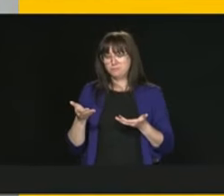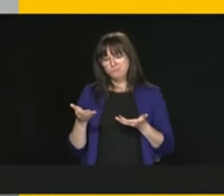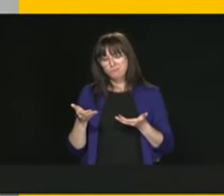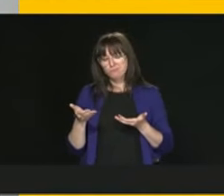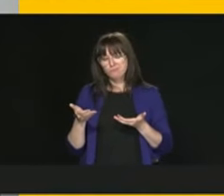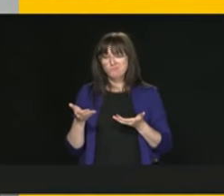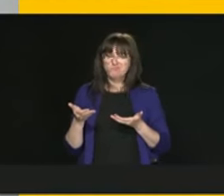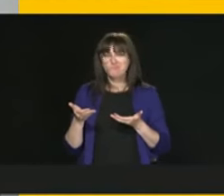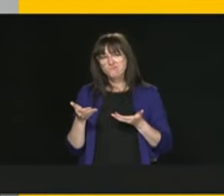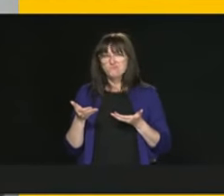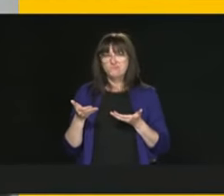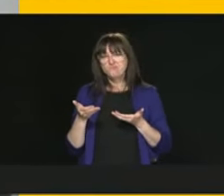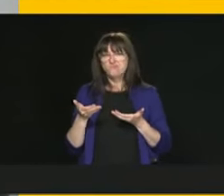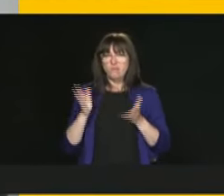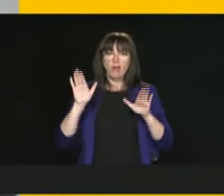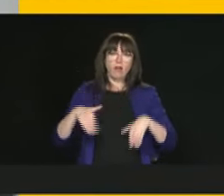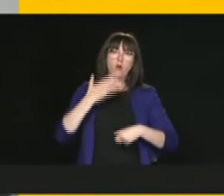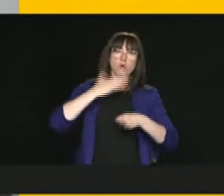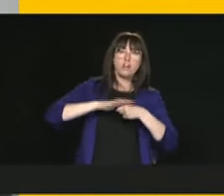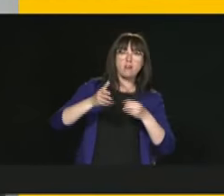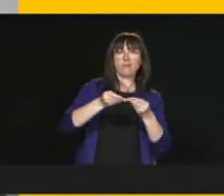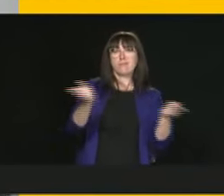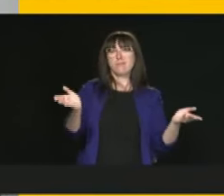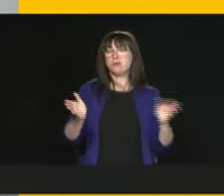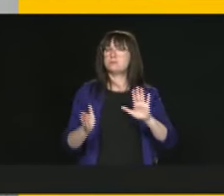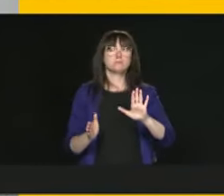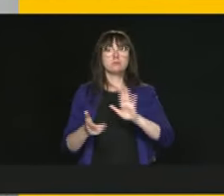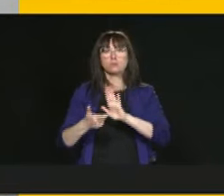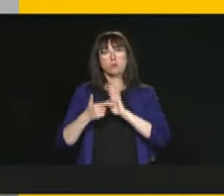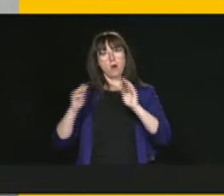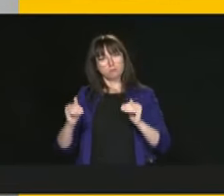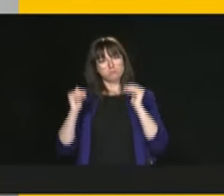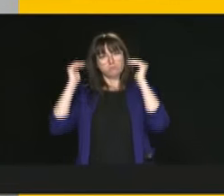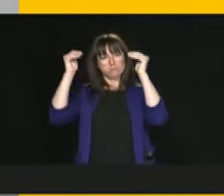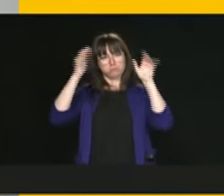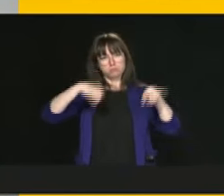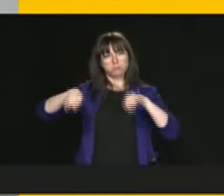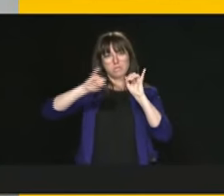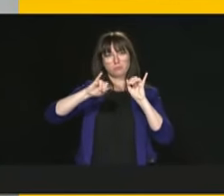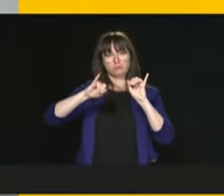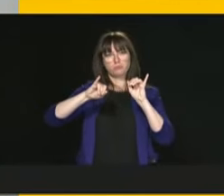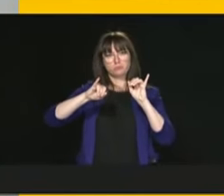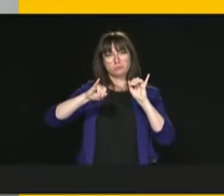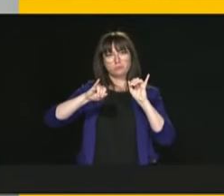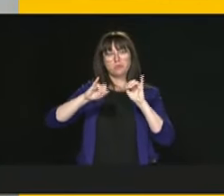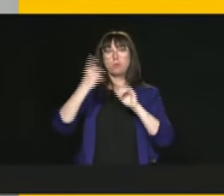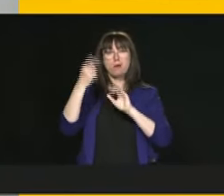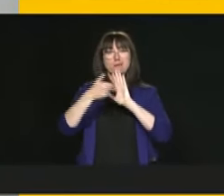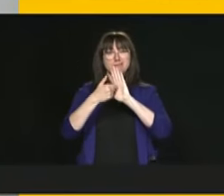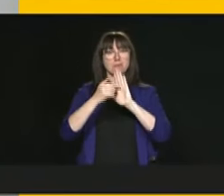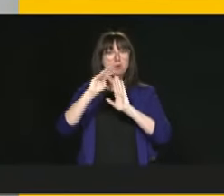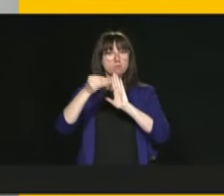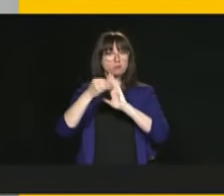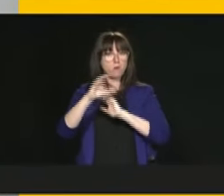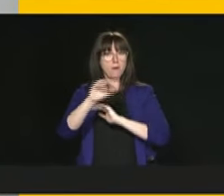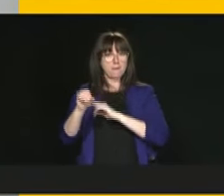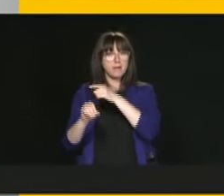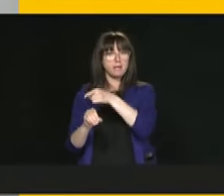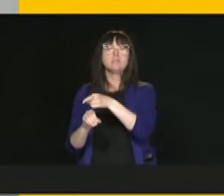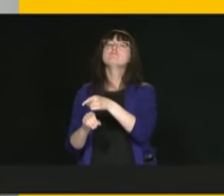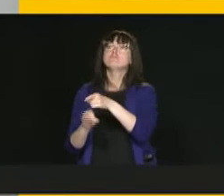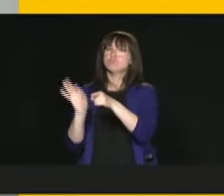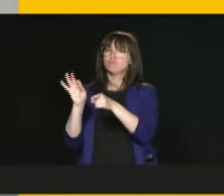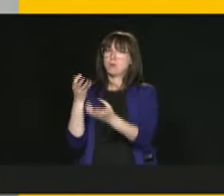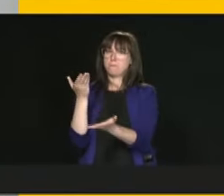in Canada will be distributed. And the example of that Montreal company is the